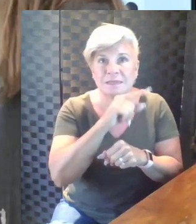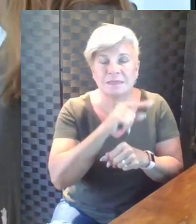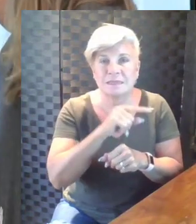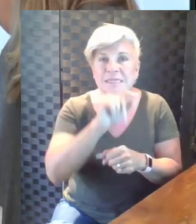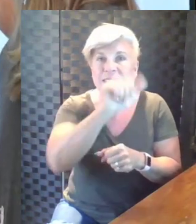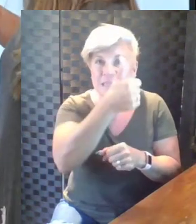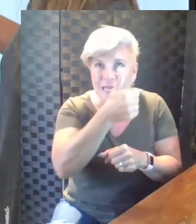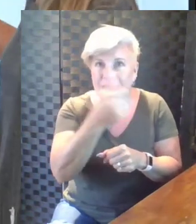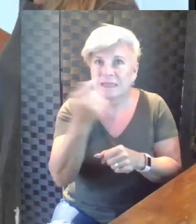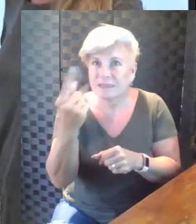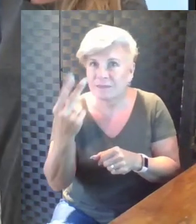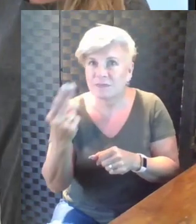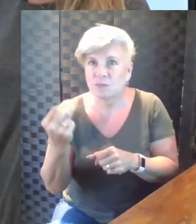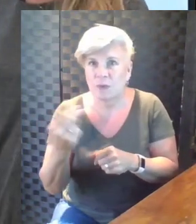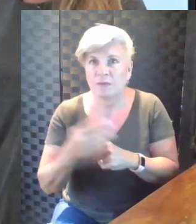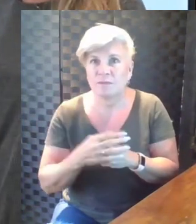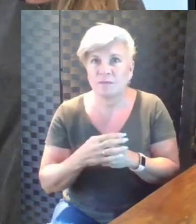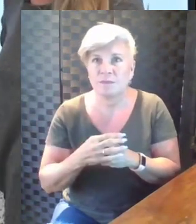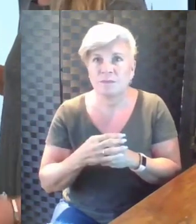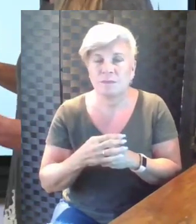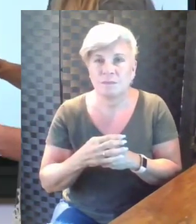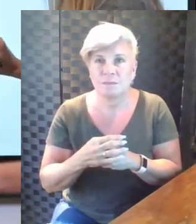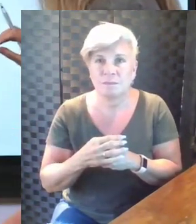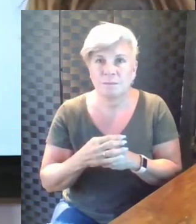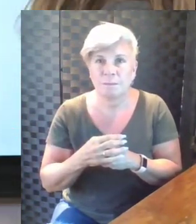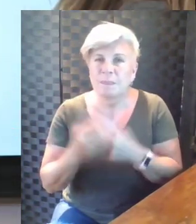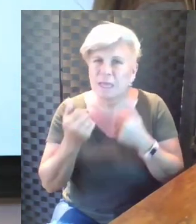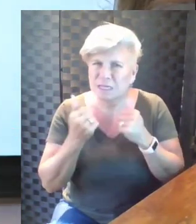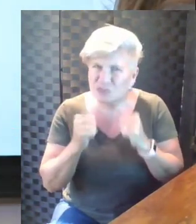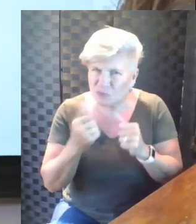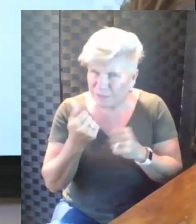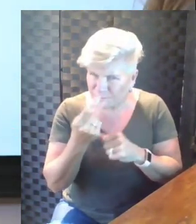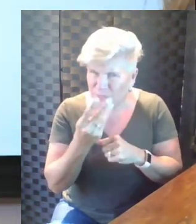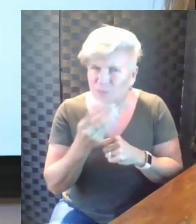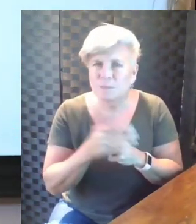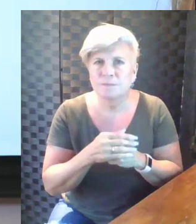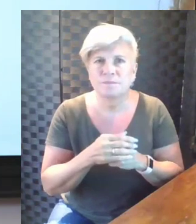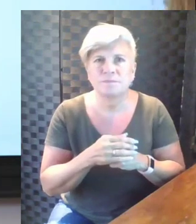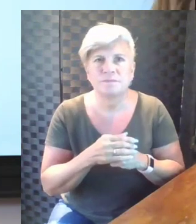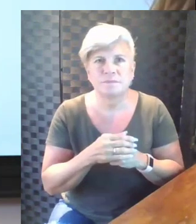10, 11, 12. All right, so let's try a few of these.